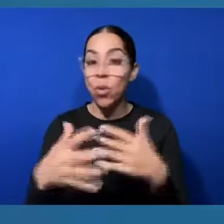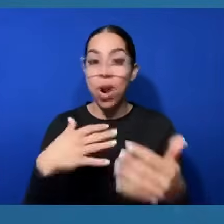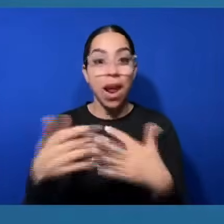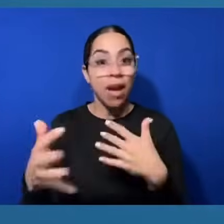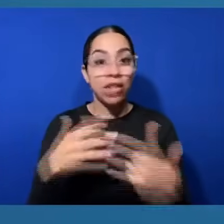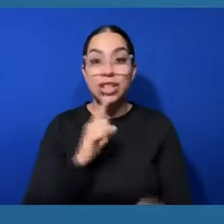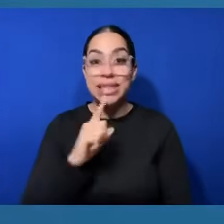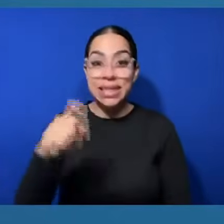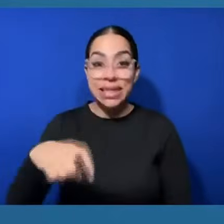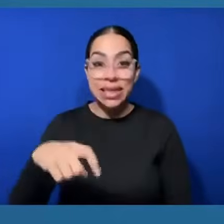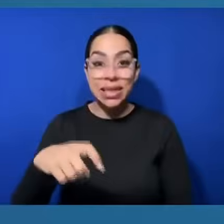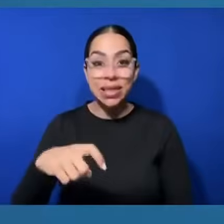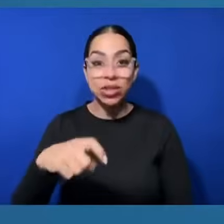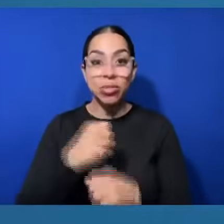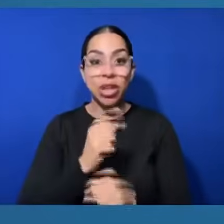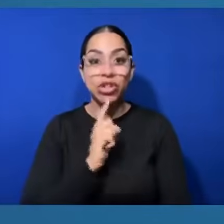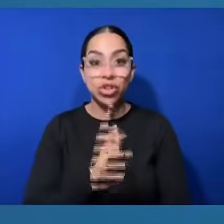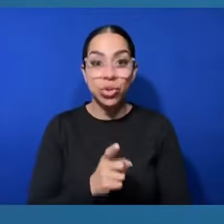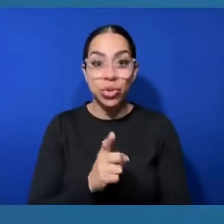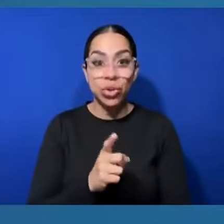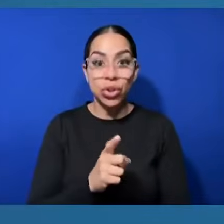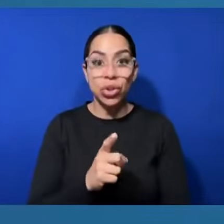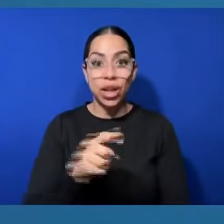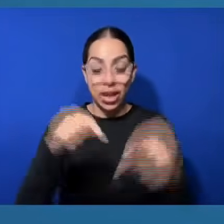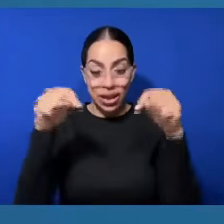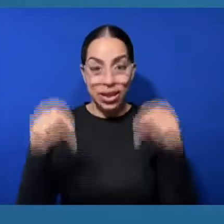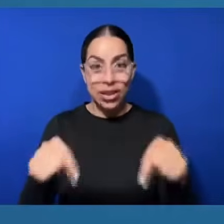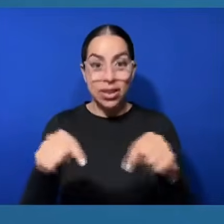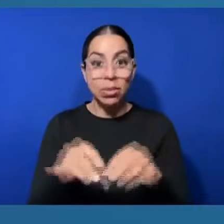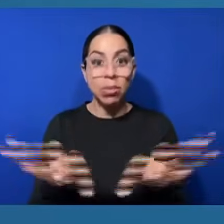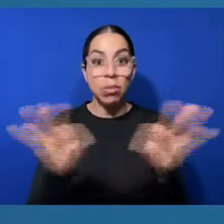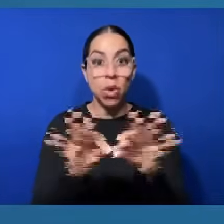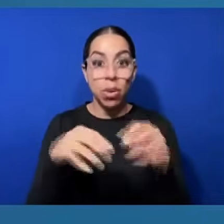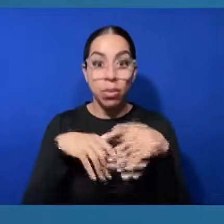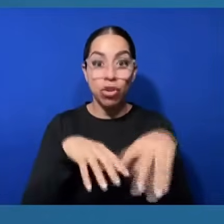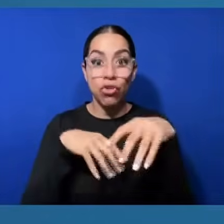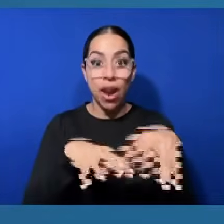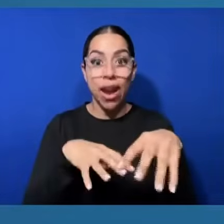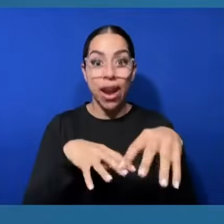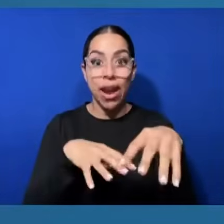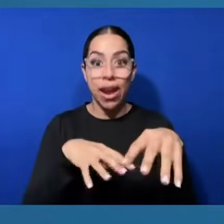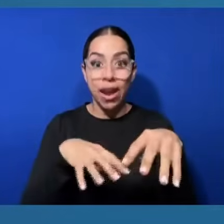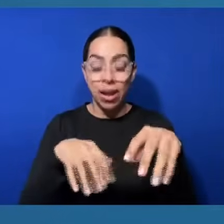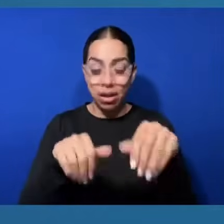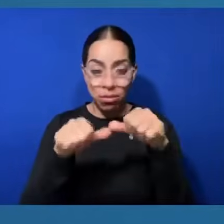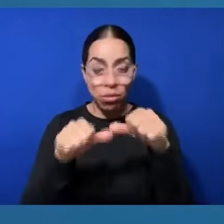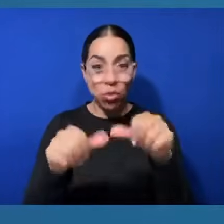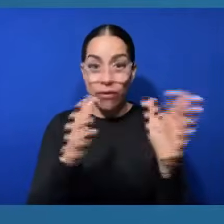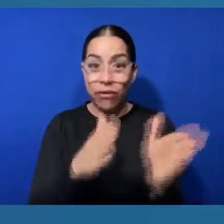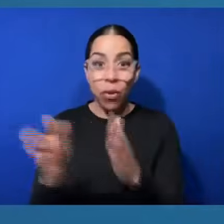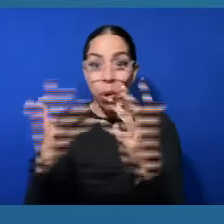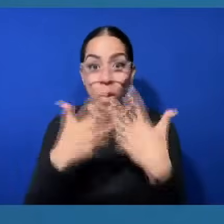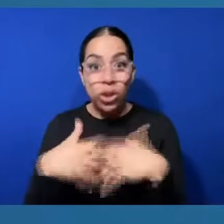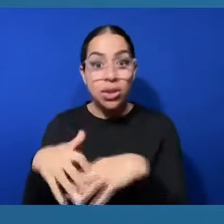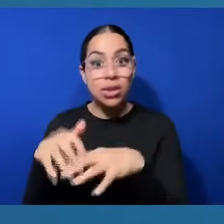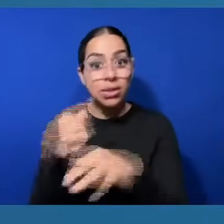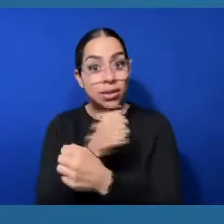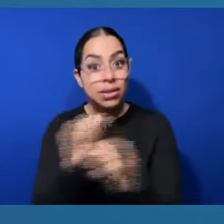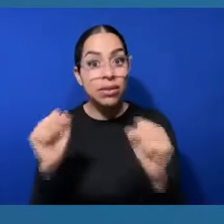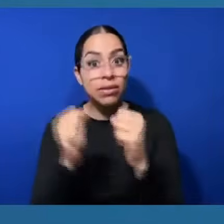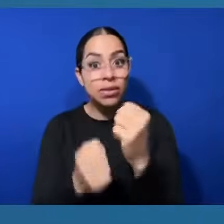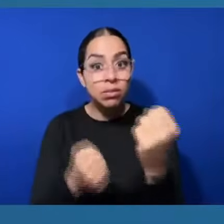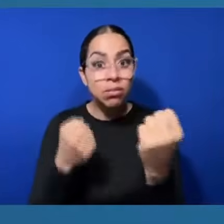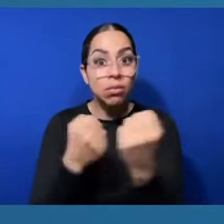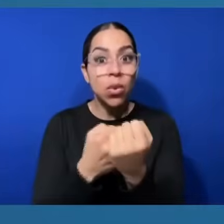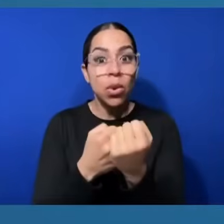to make sure that this important parade moves forward, is safe and supported. And I also have to give her a